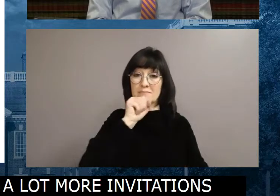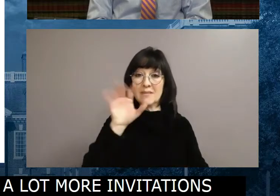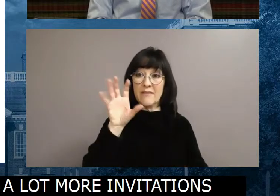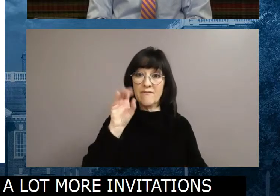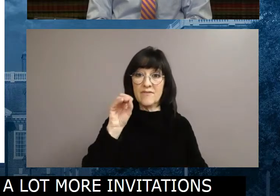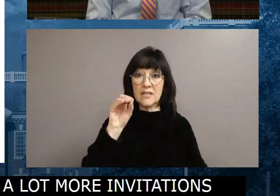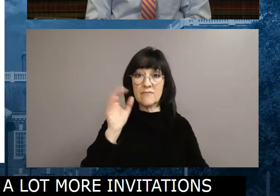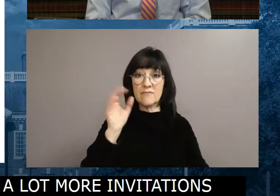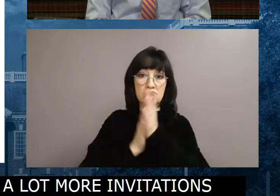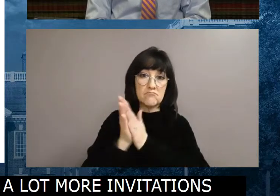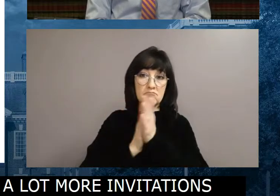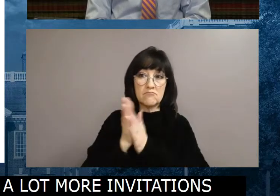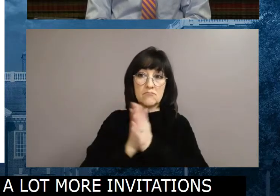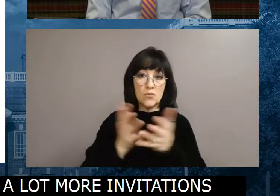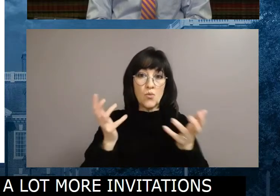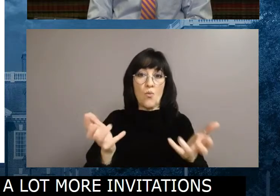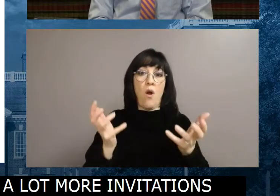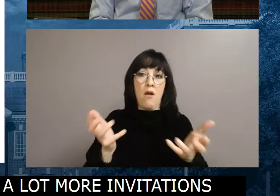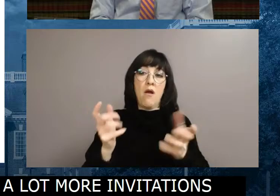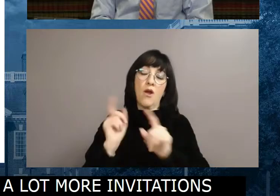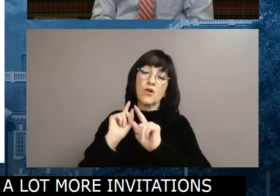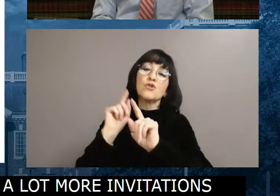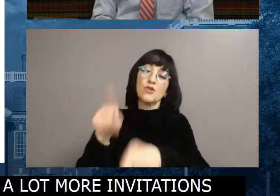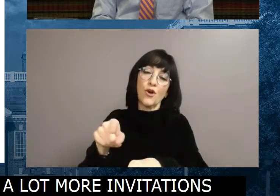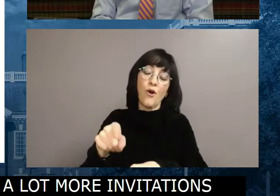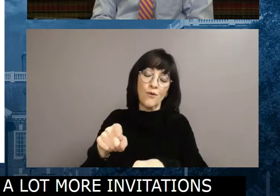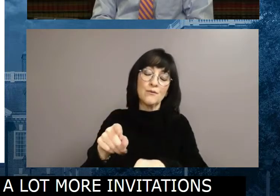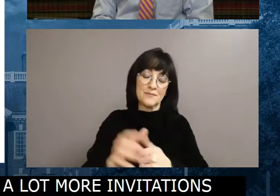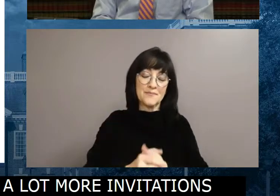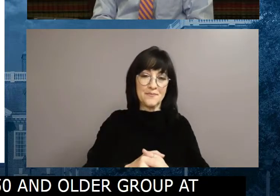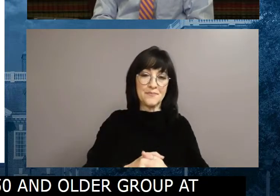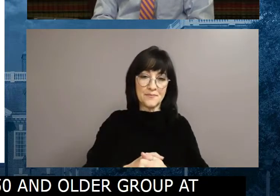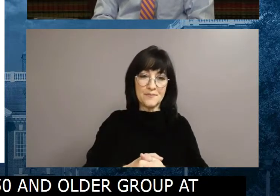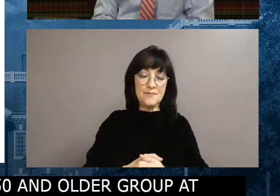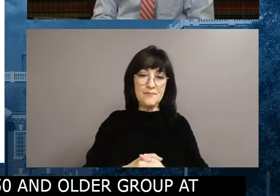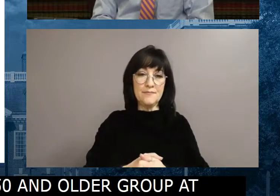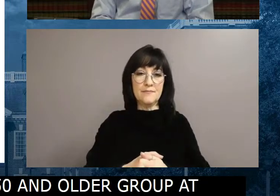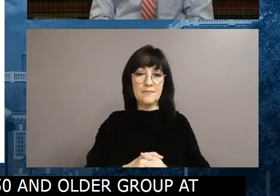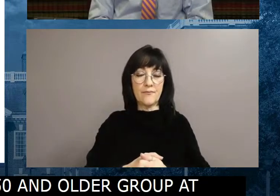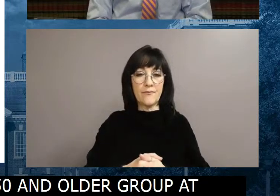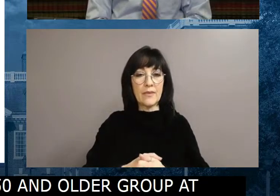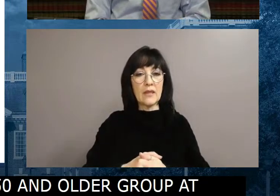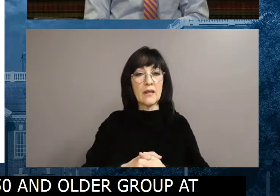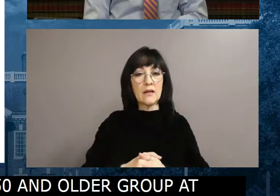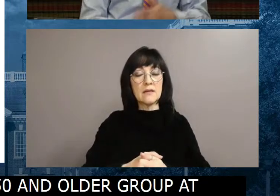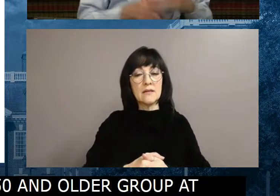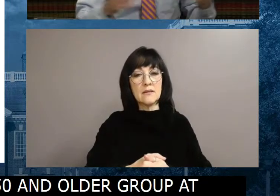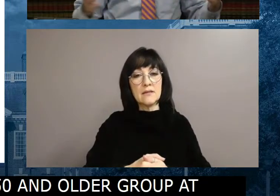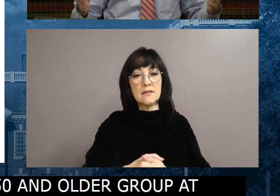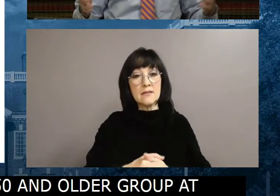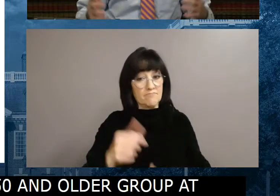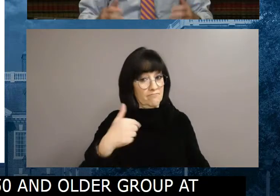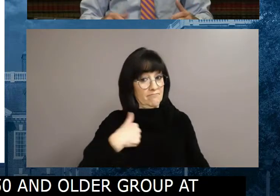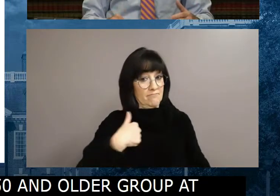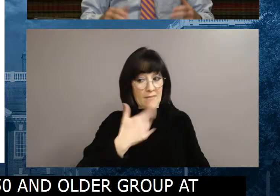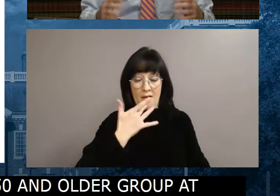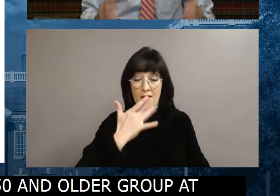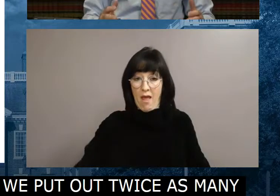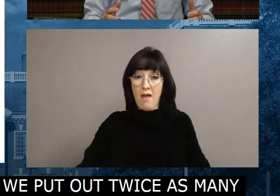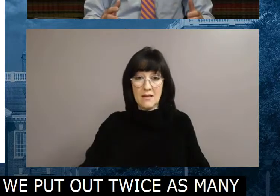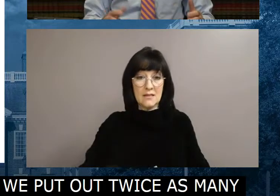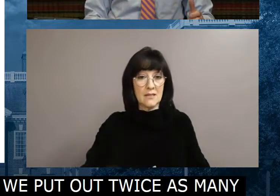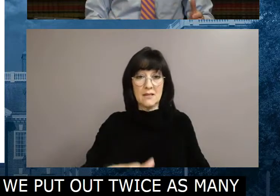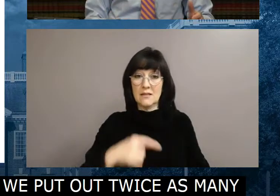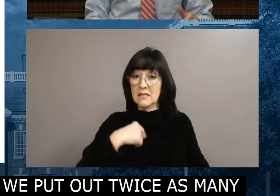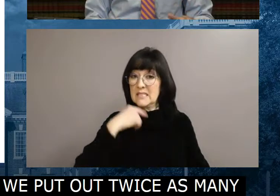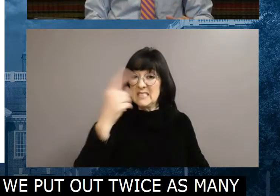out twice as many invitations as we had folks that took those appointments. I was lucky to be one of them. Let me just tell you,